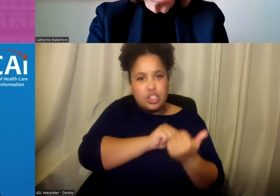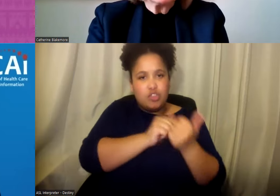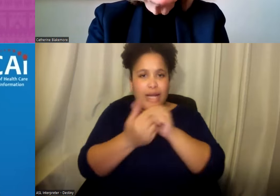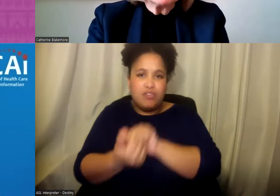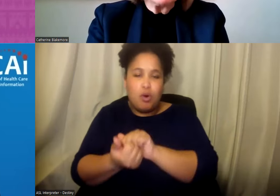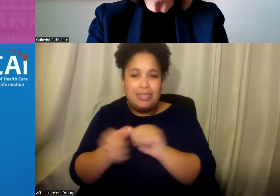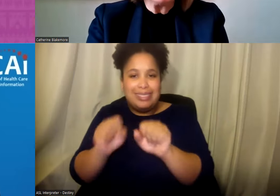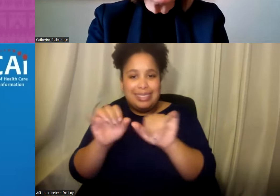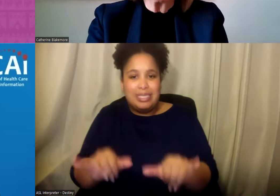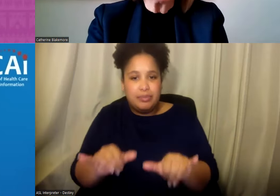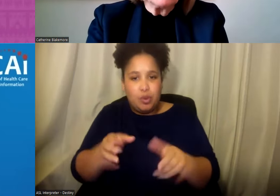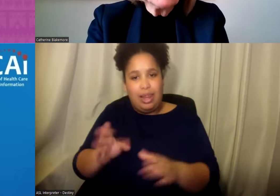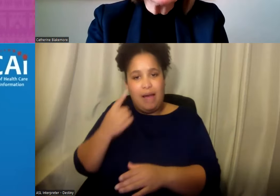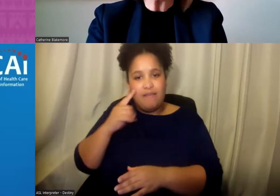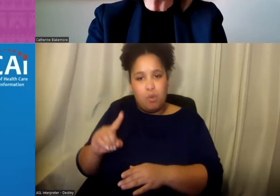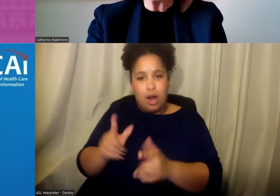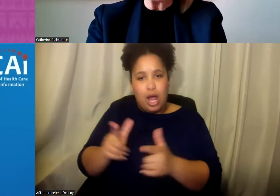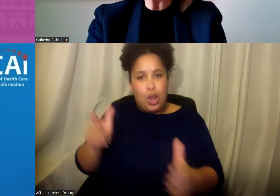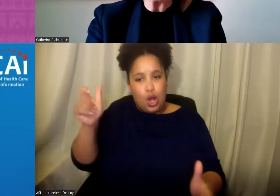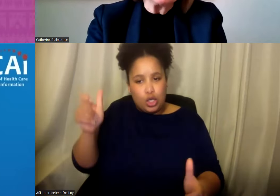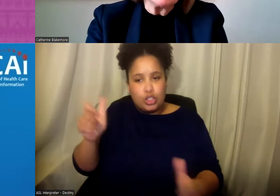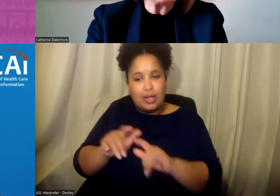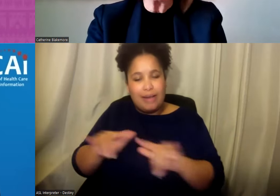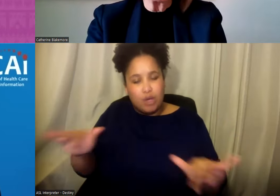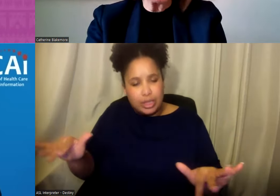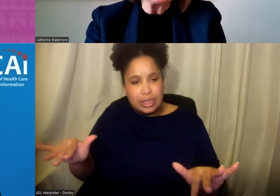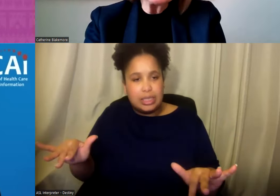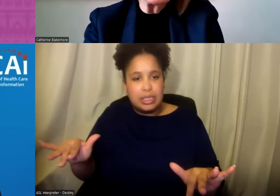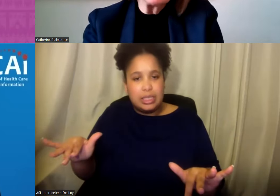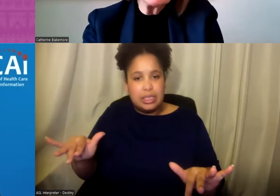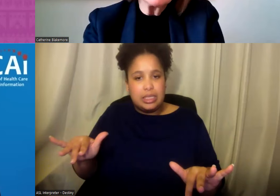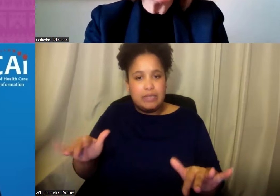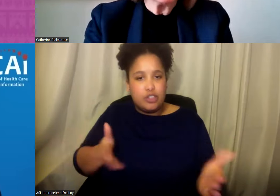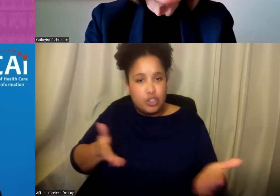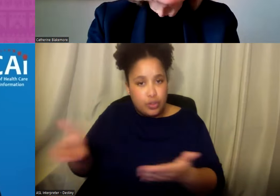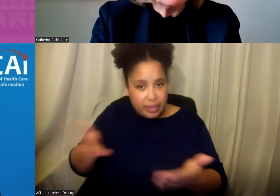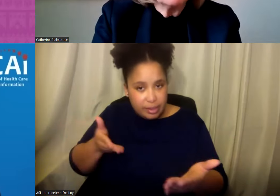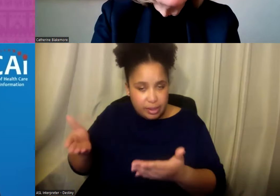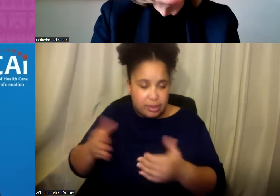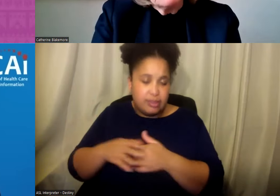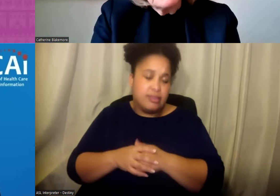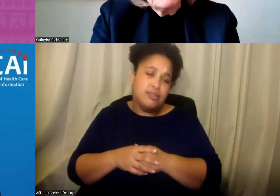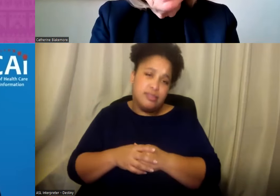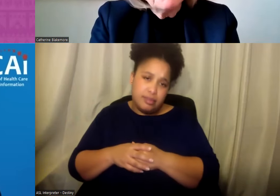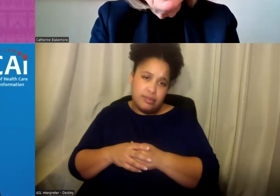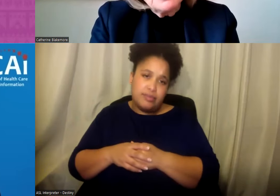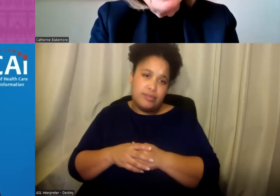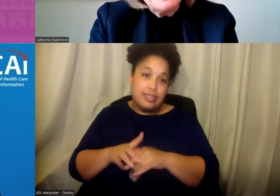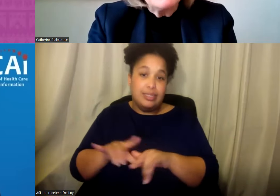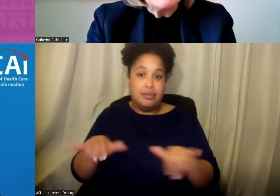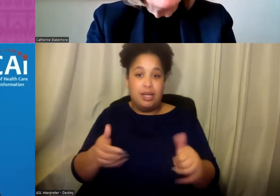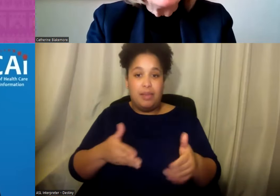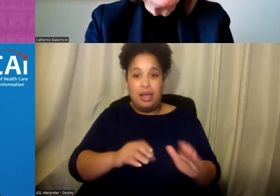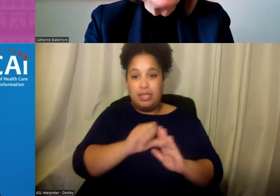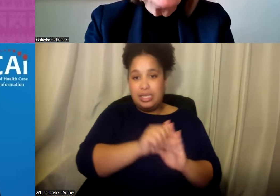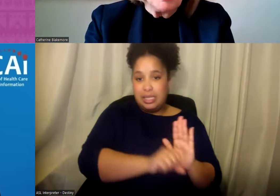systems to allow for a larger diversity of services and at the same time allow the